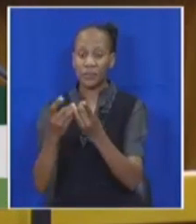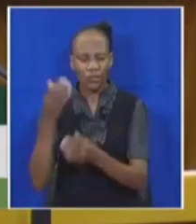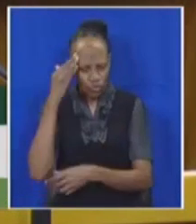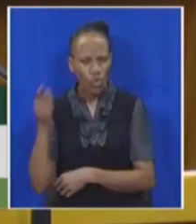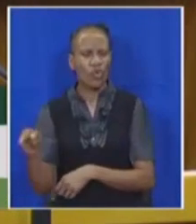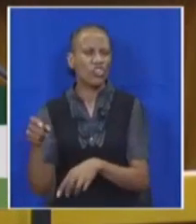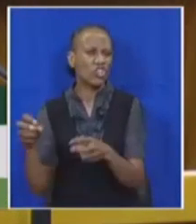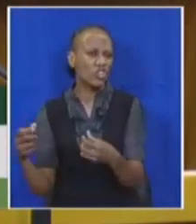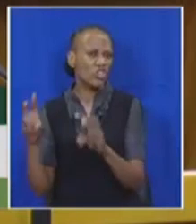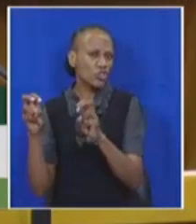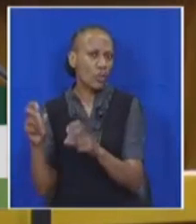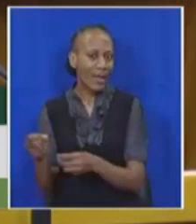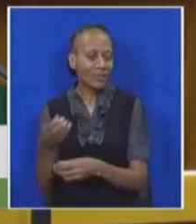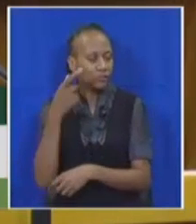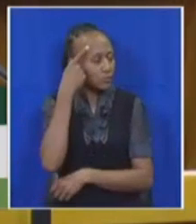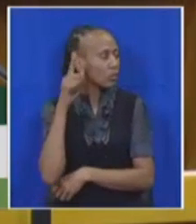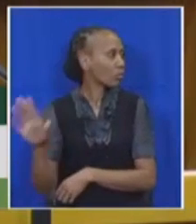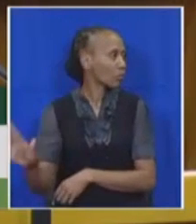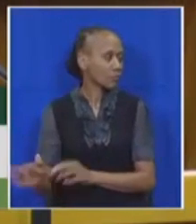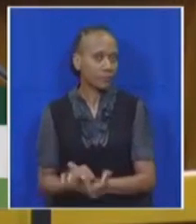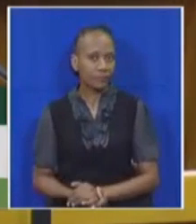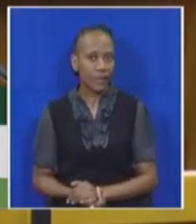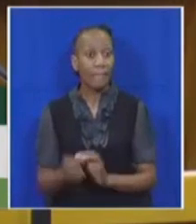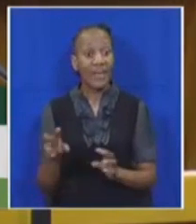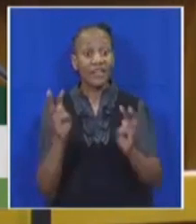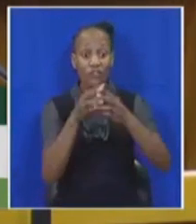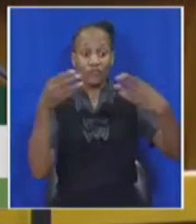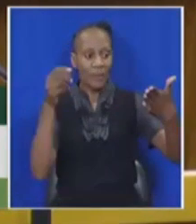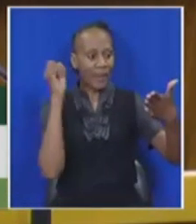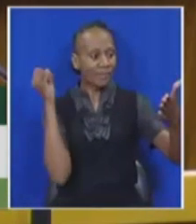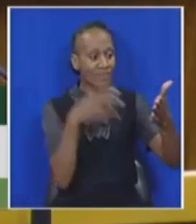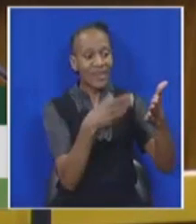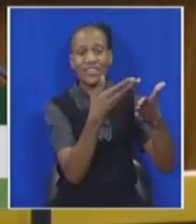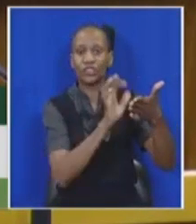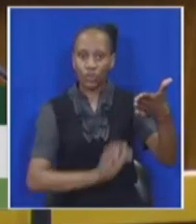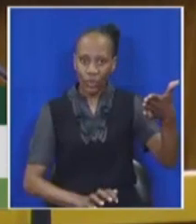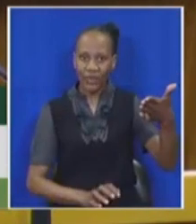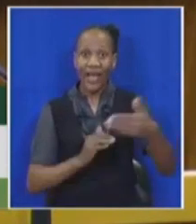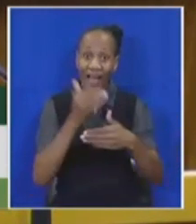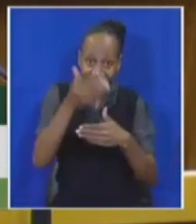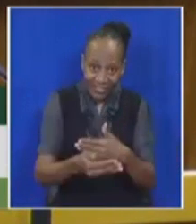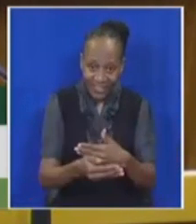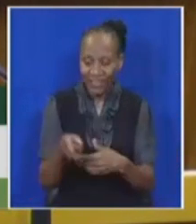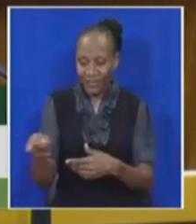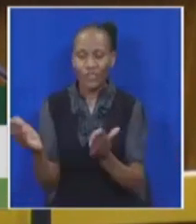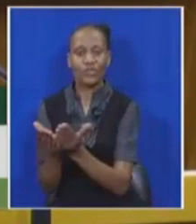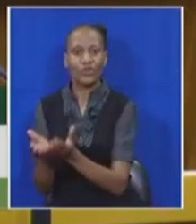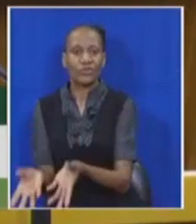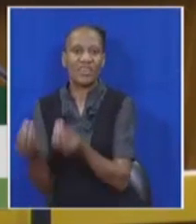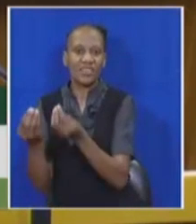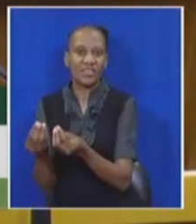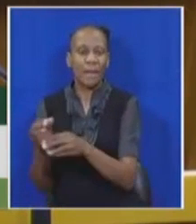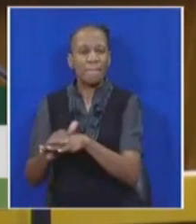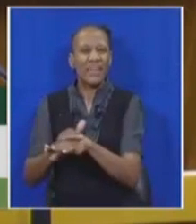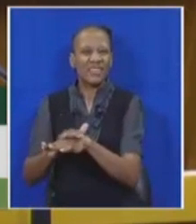ignore. It had to take exposure in the media for their schools to be provided with the bare minimum, while the Provincial